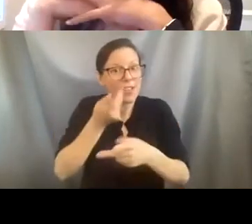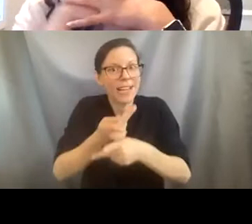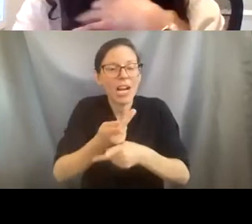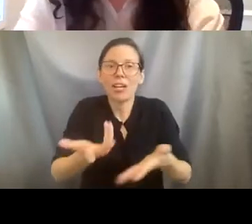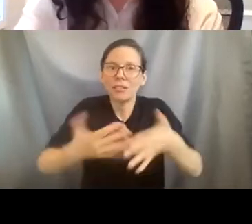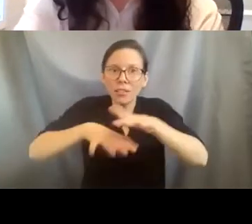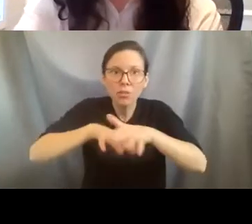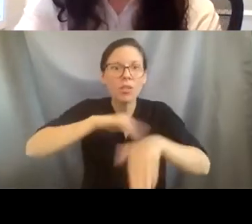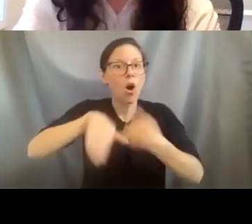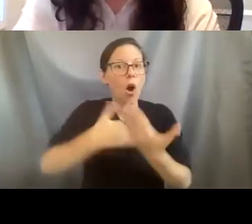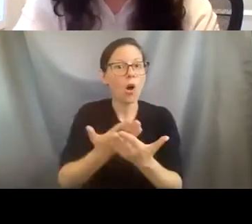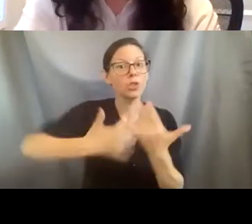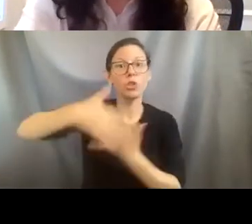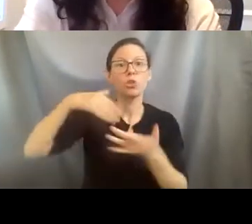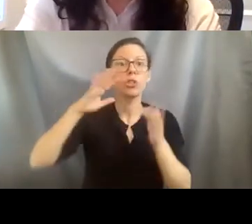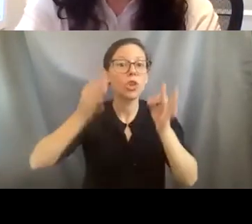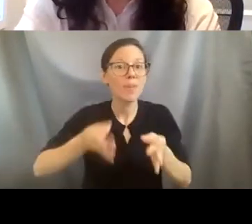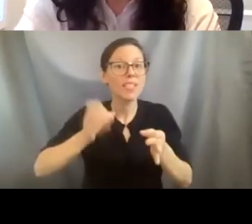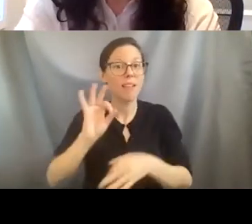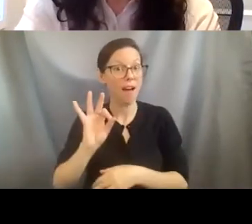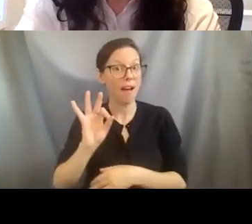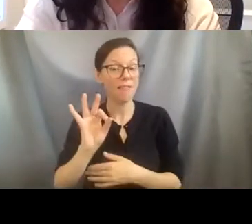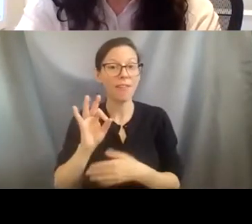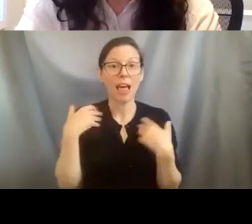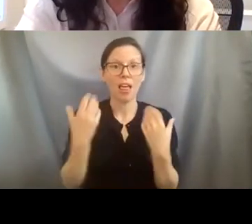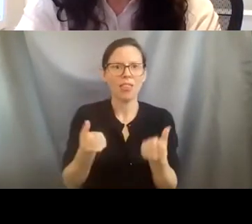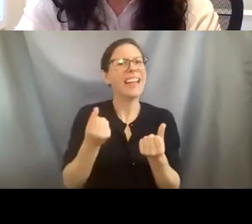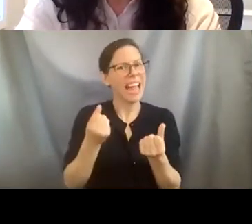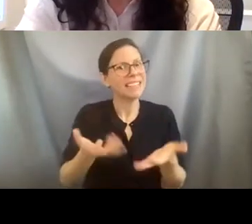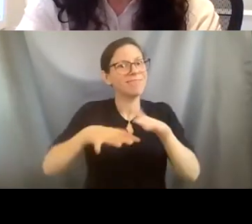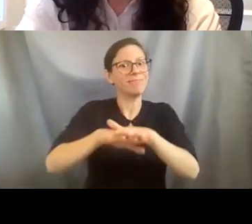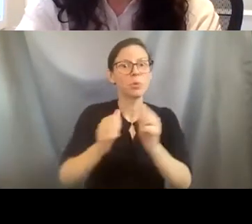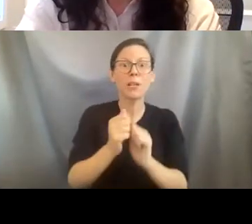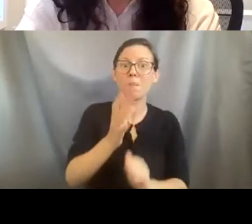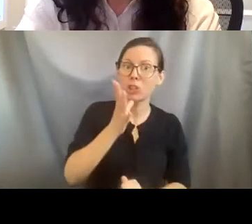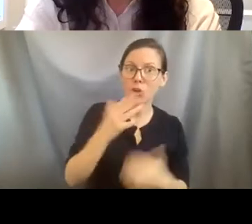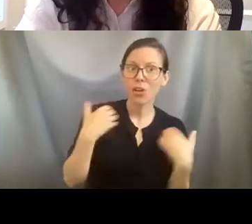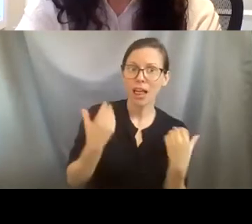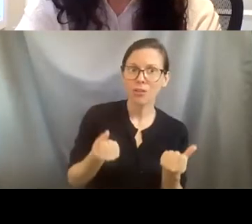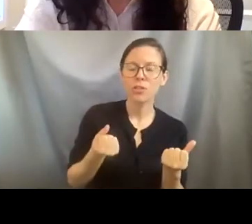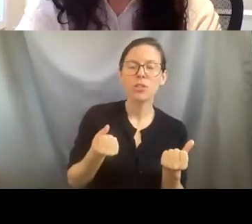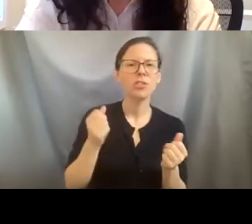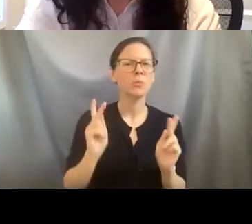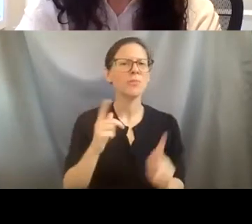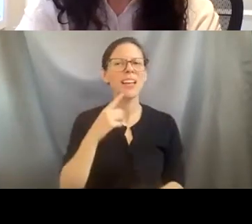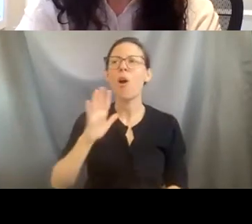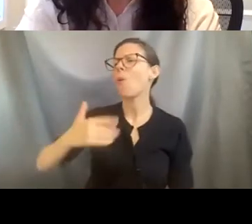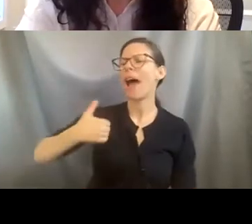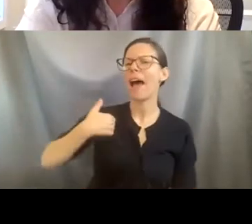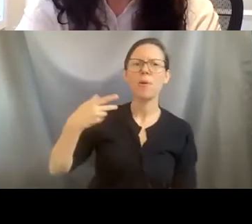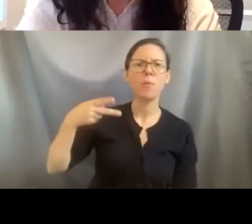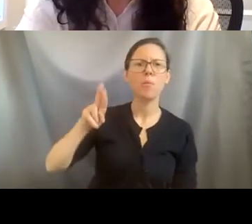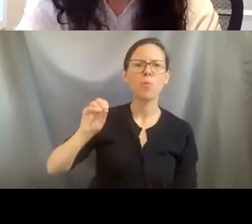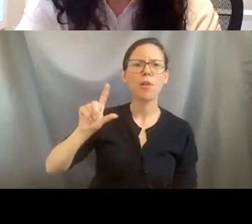social determinants of health. It will intersect with maternal health. And so I think that people are saying like you're pro-life, but how can